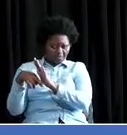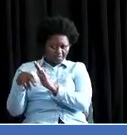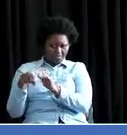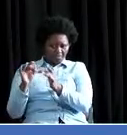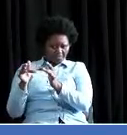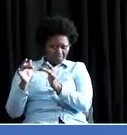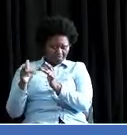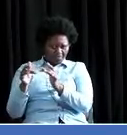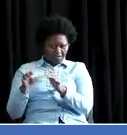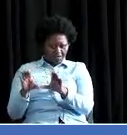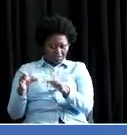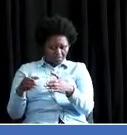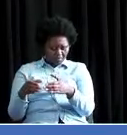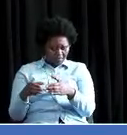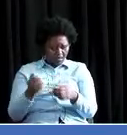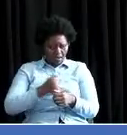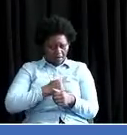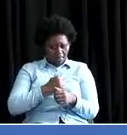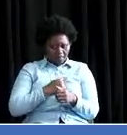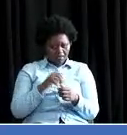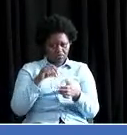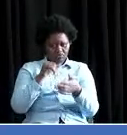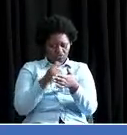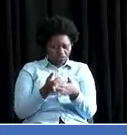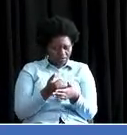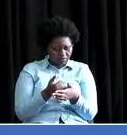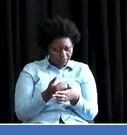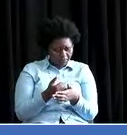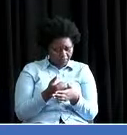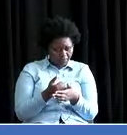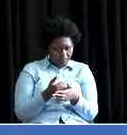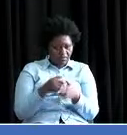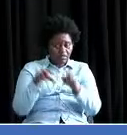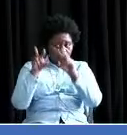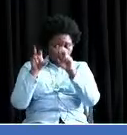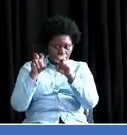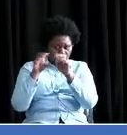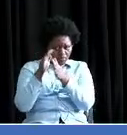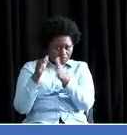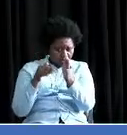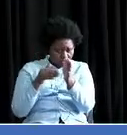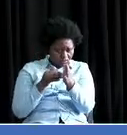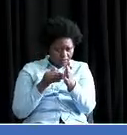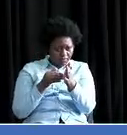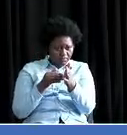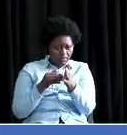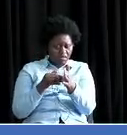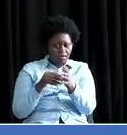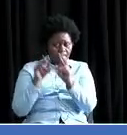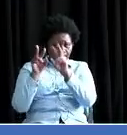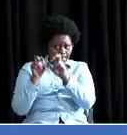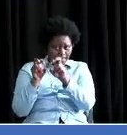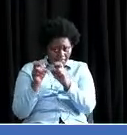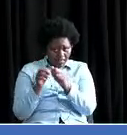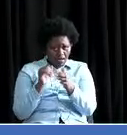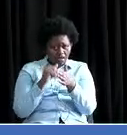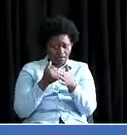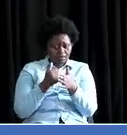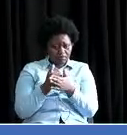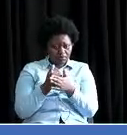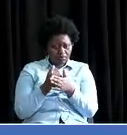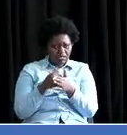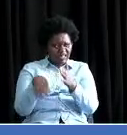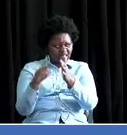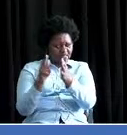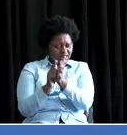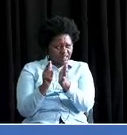executive committee. Mine is just to check, because obviously there are issues of compliance here with some of the items. I just want to check